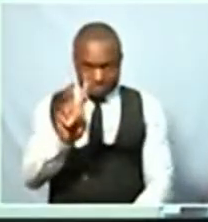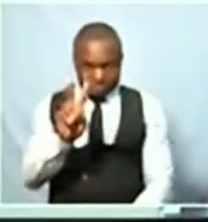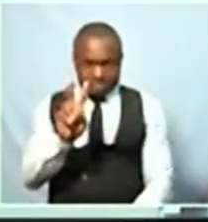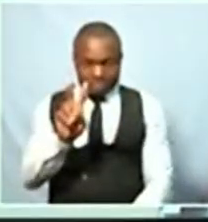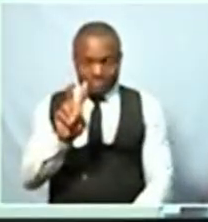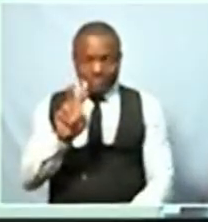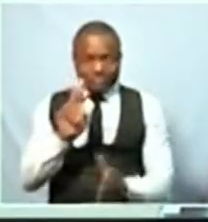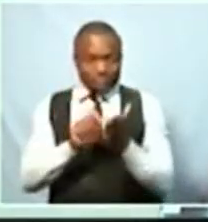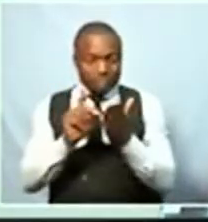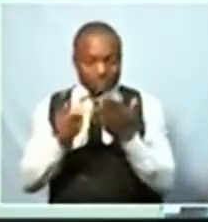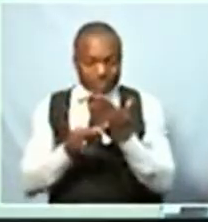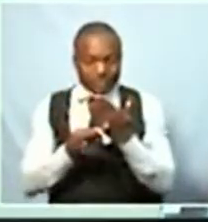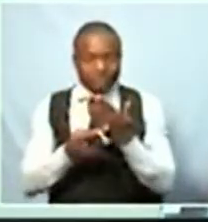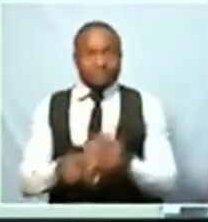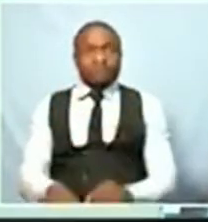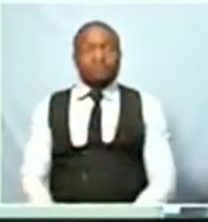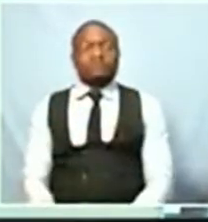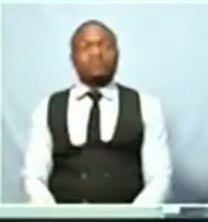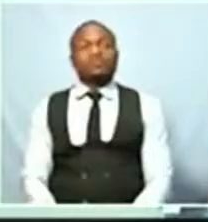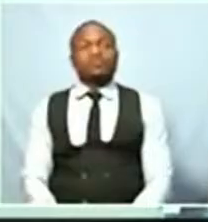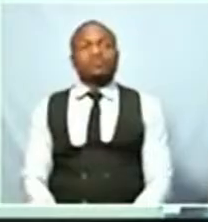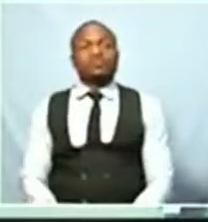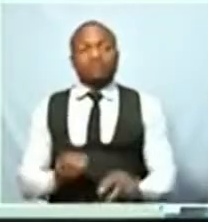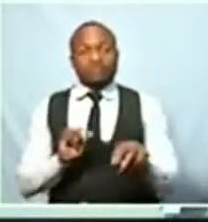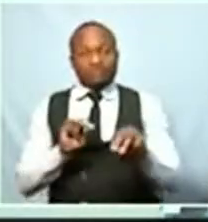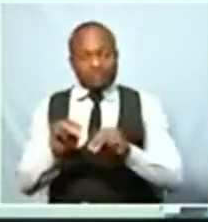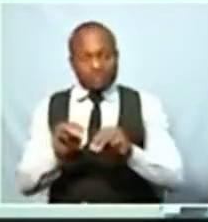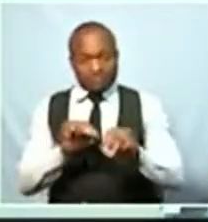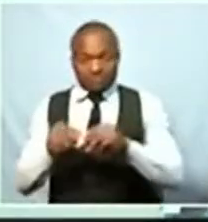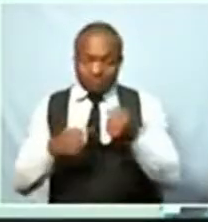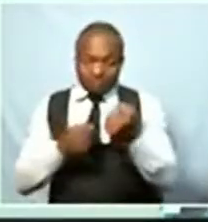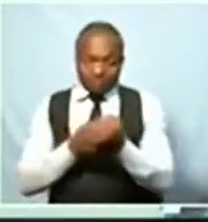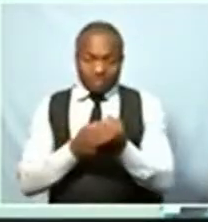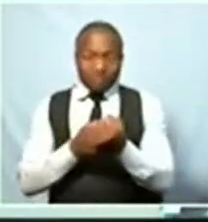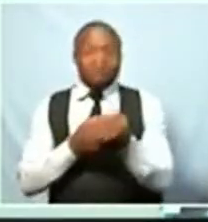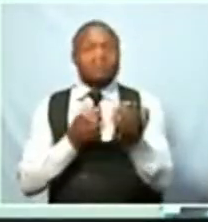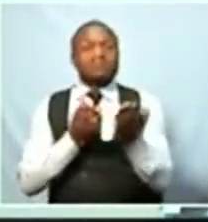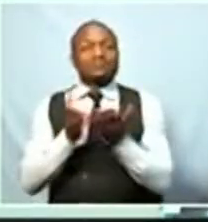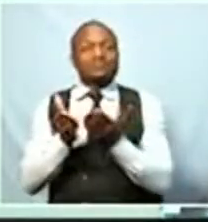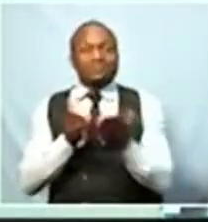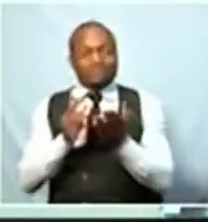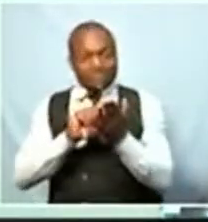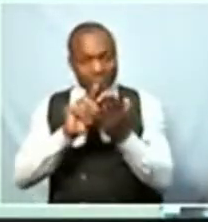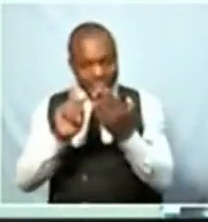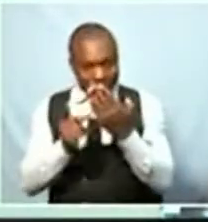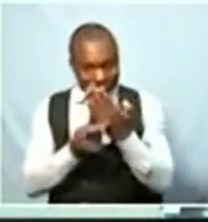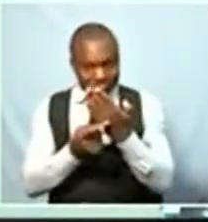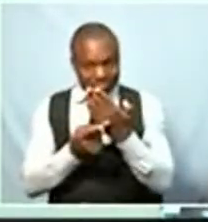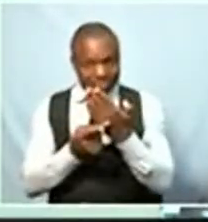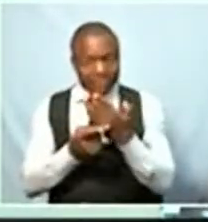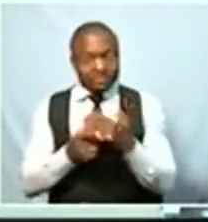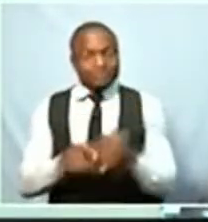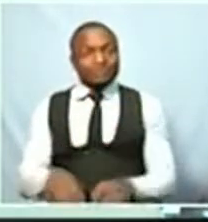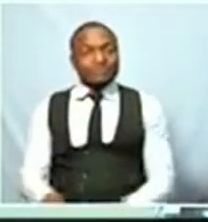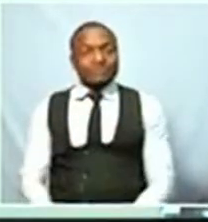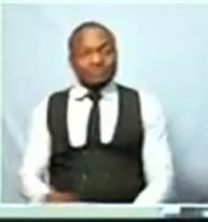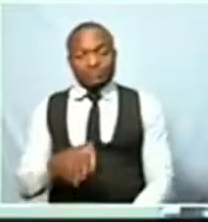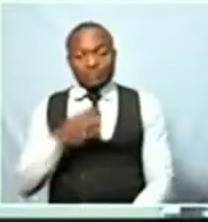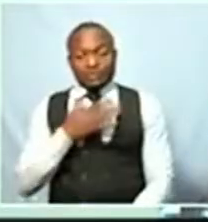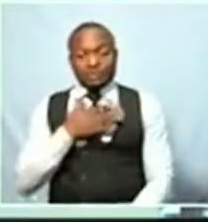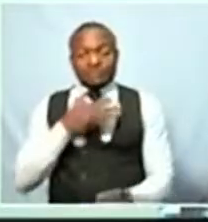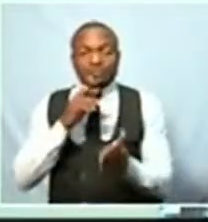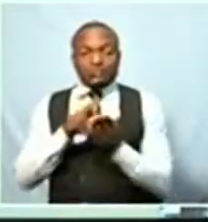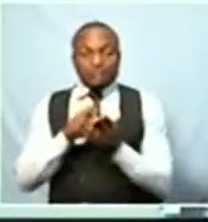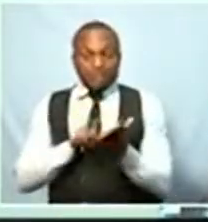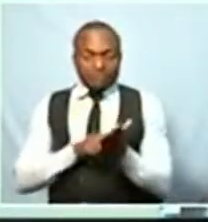is Chair, management and support services program. Chair, you will notice from my submission that